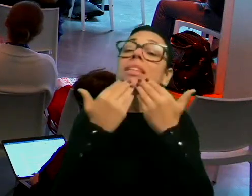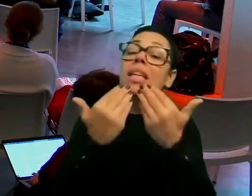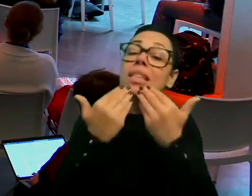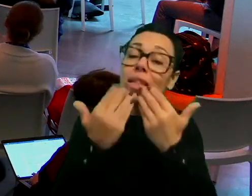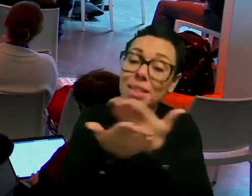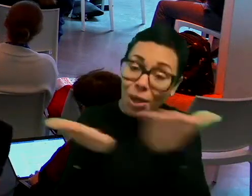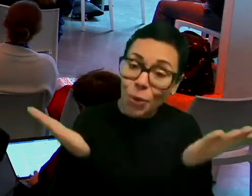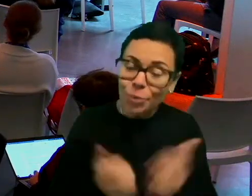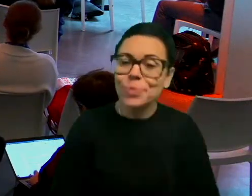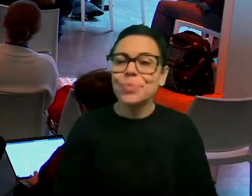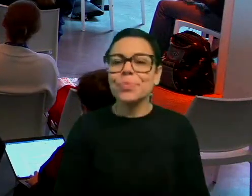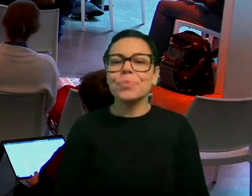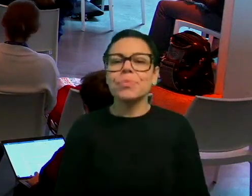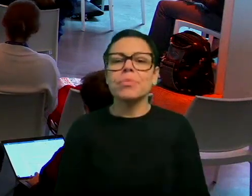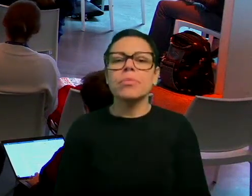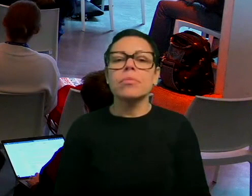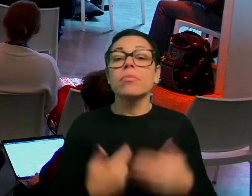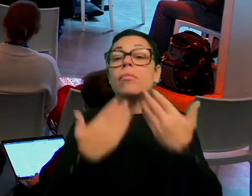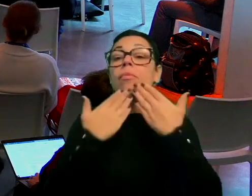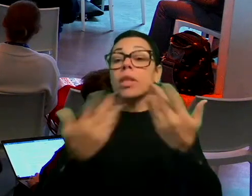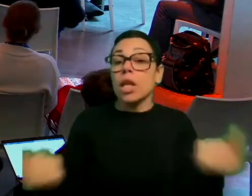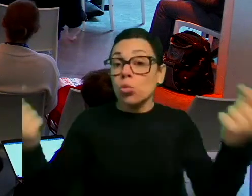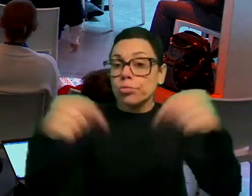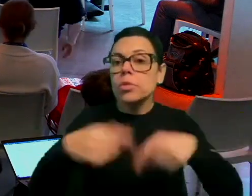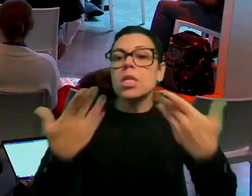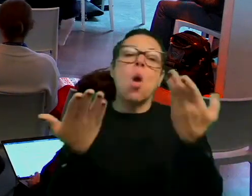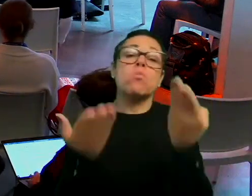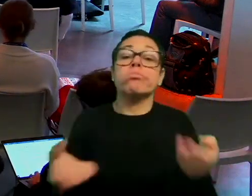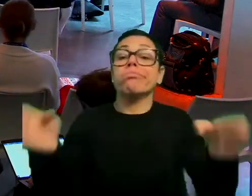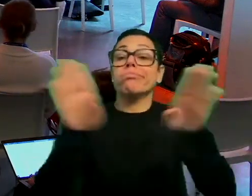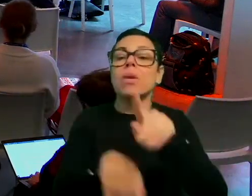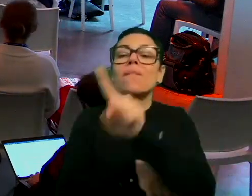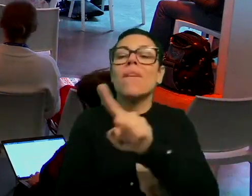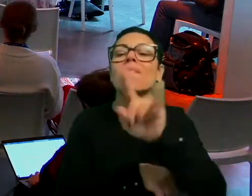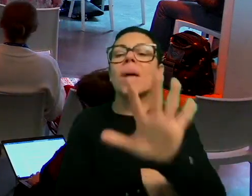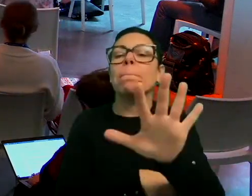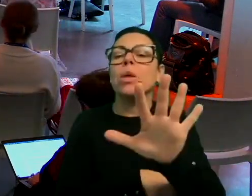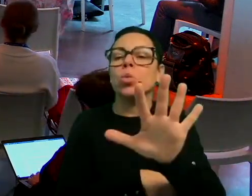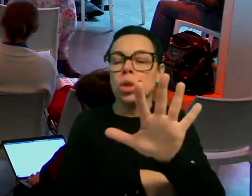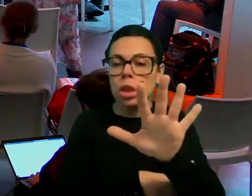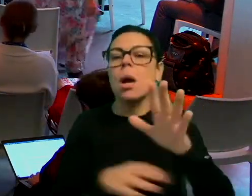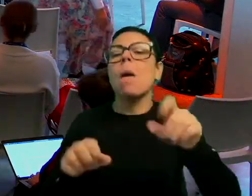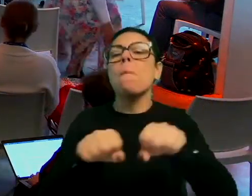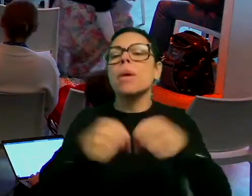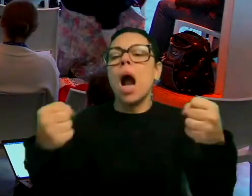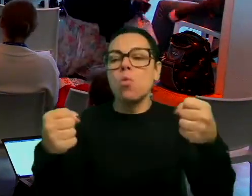Thank you very much. This concludes our session. You have 15 minutes to get yourself a coffee, a toilet break, and find your next room. Thank you very much.